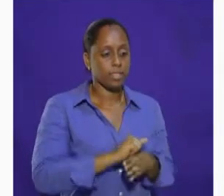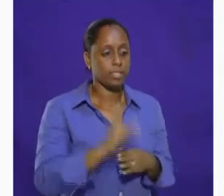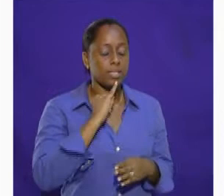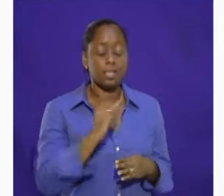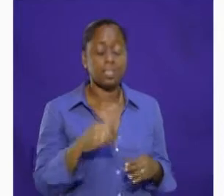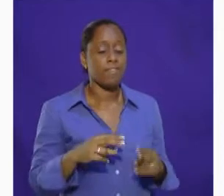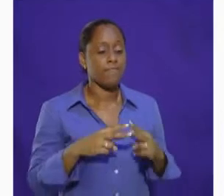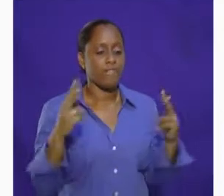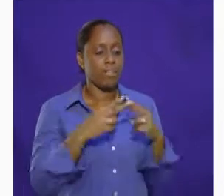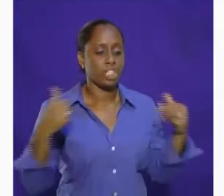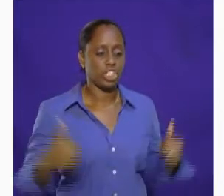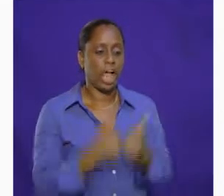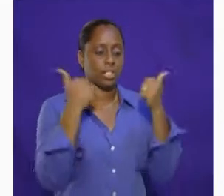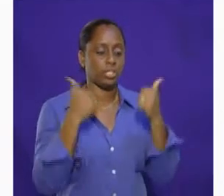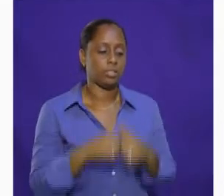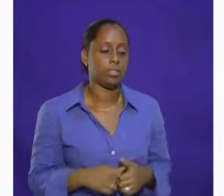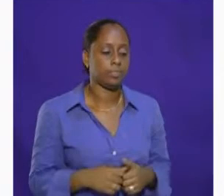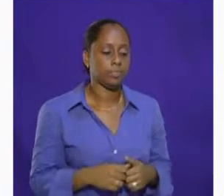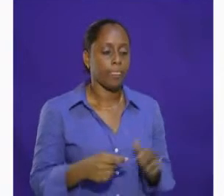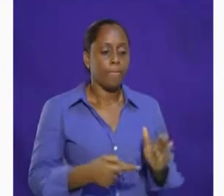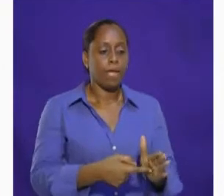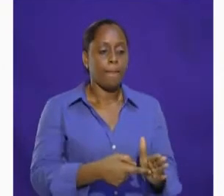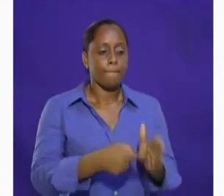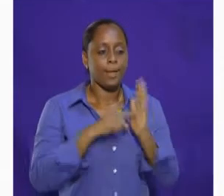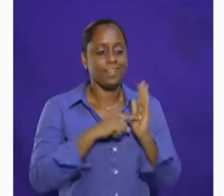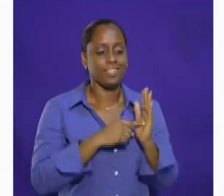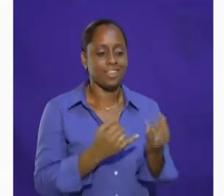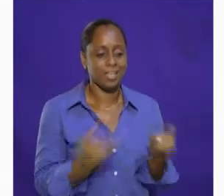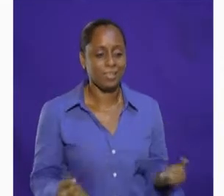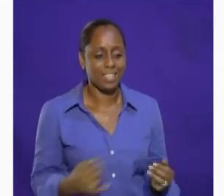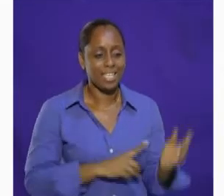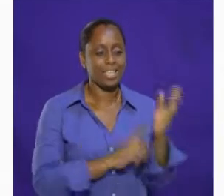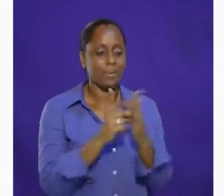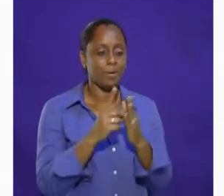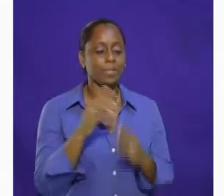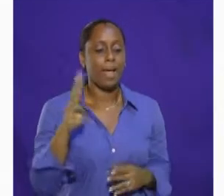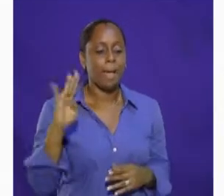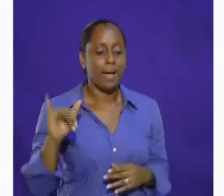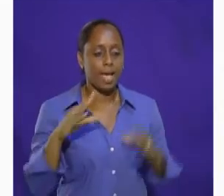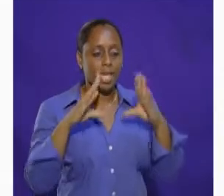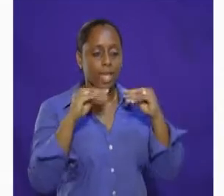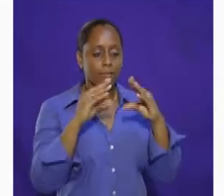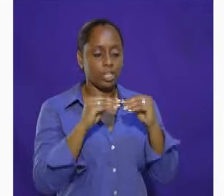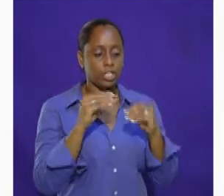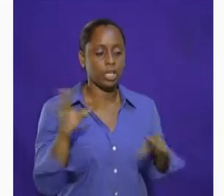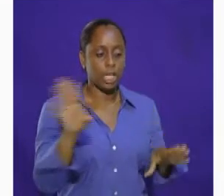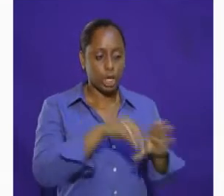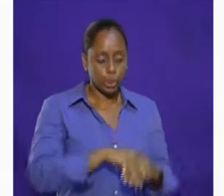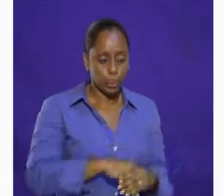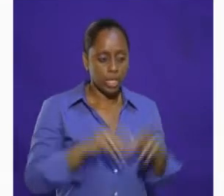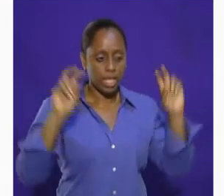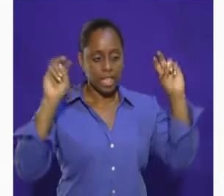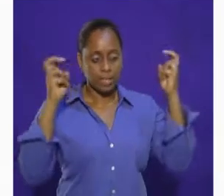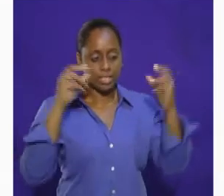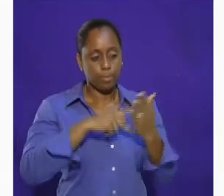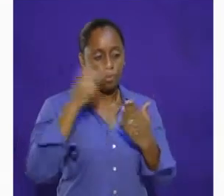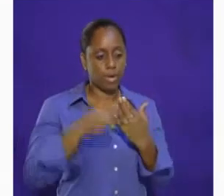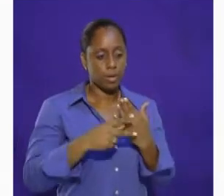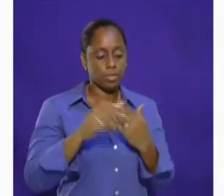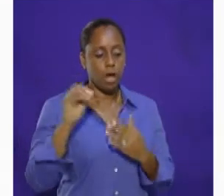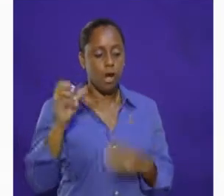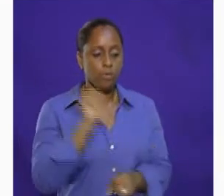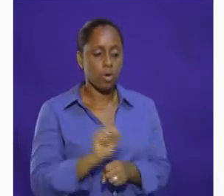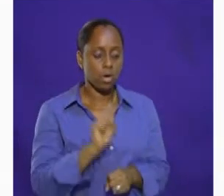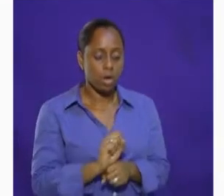challenging. Policy instruments developed by the Convention include thematic programs of work of the